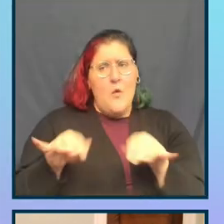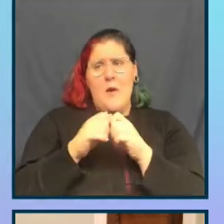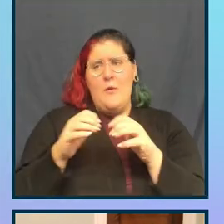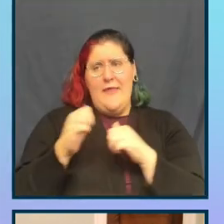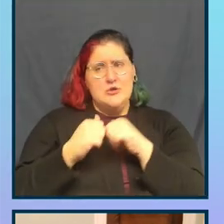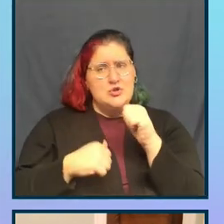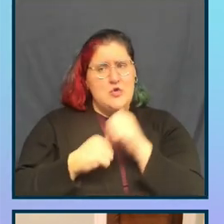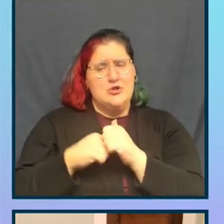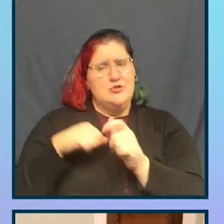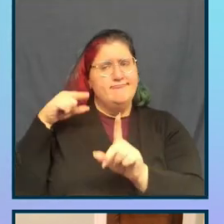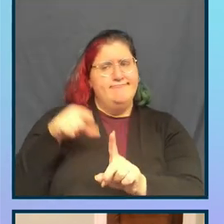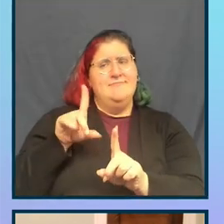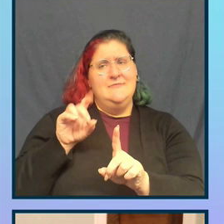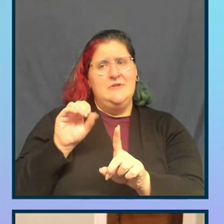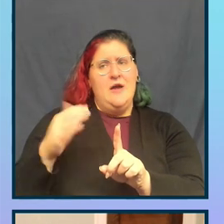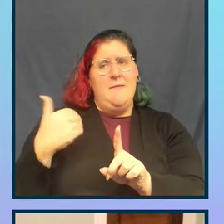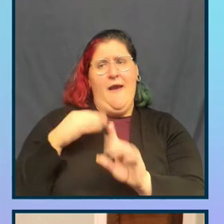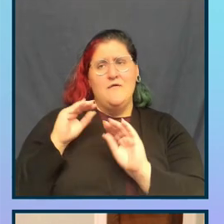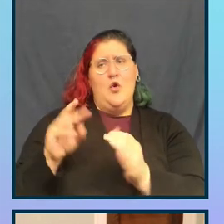for understanding.